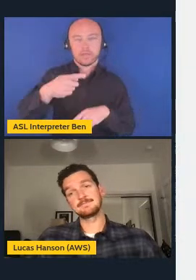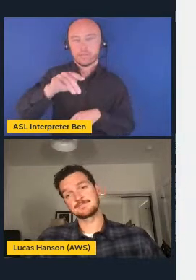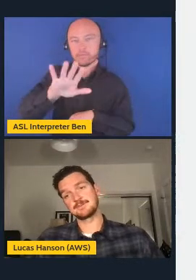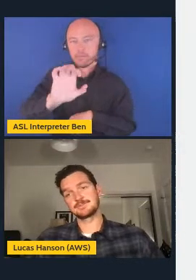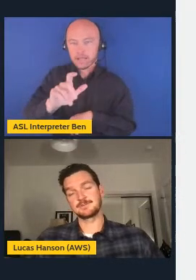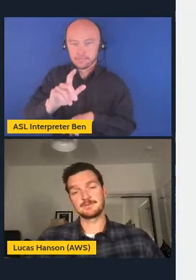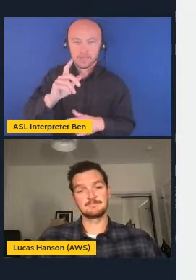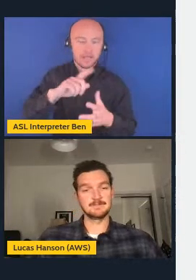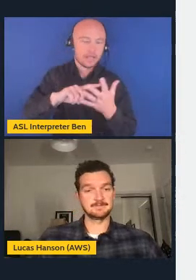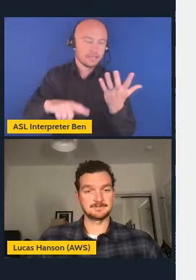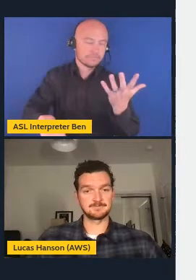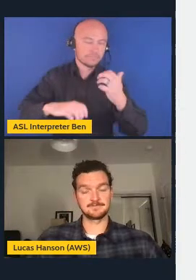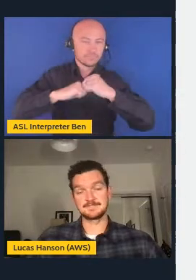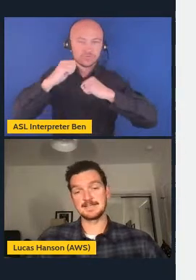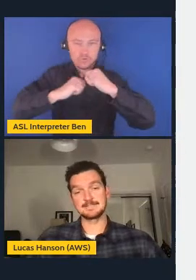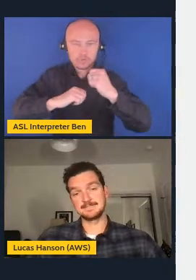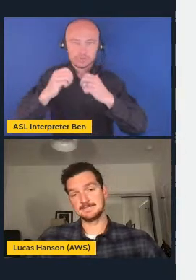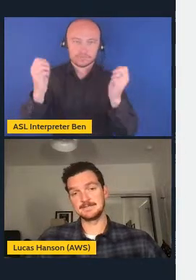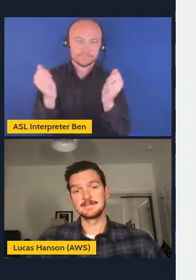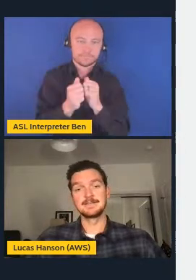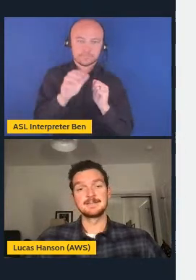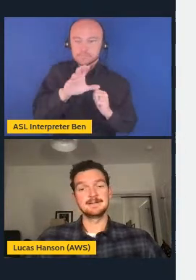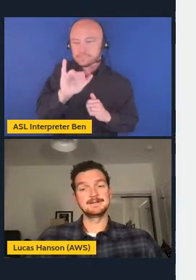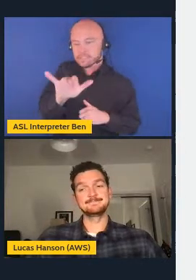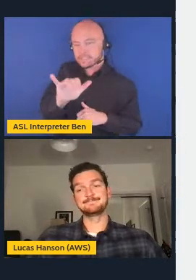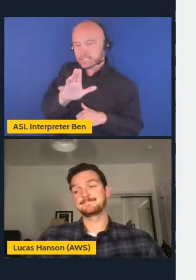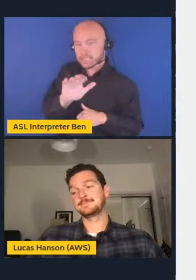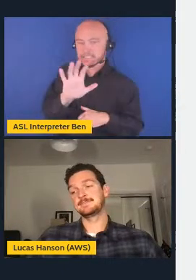data infrastructure with sort of CI/CD,